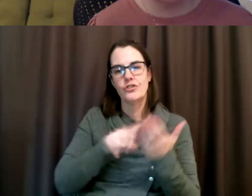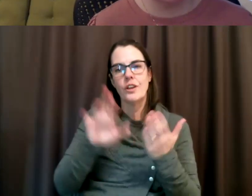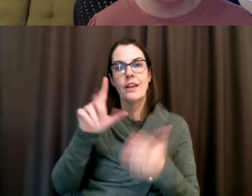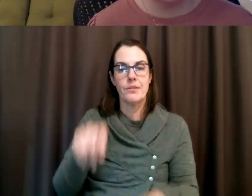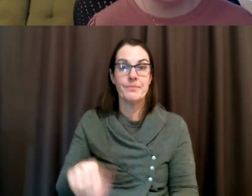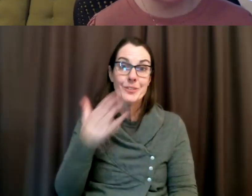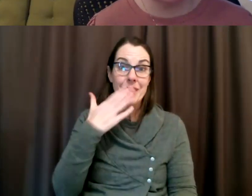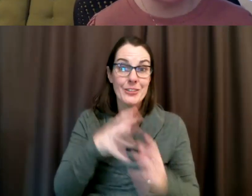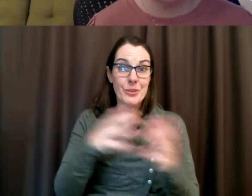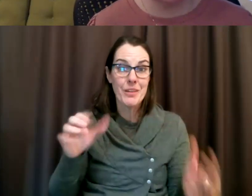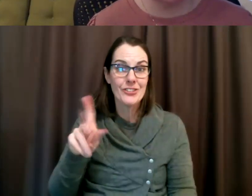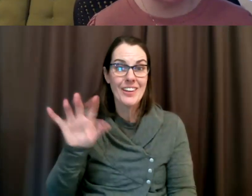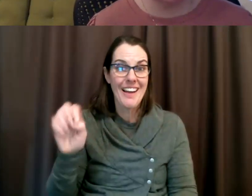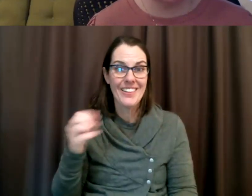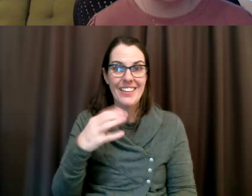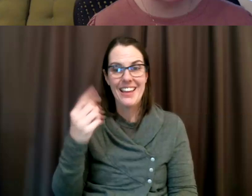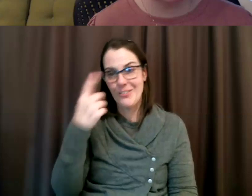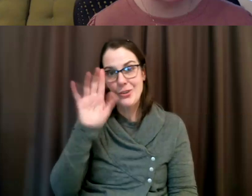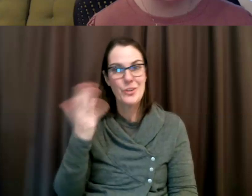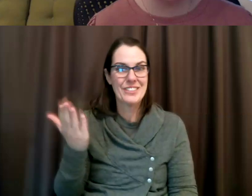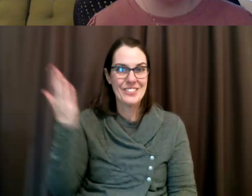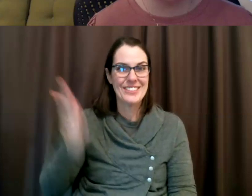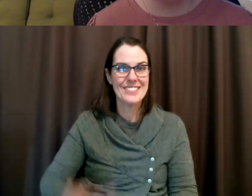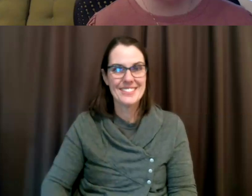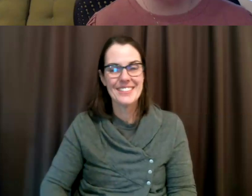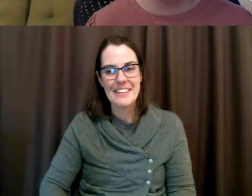So thanks so much, Kyle, and for those suggestions.